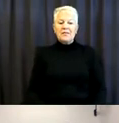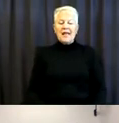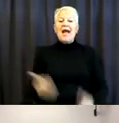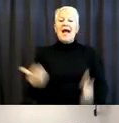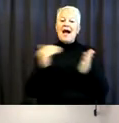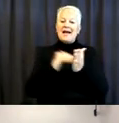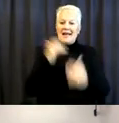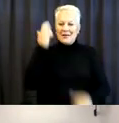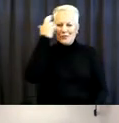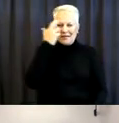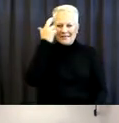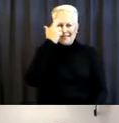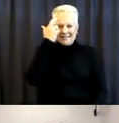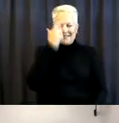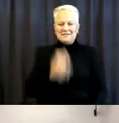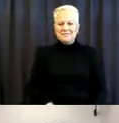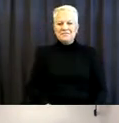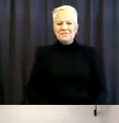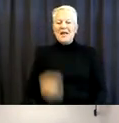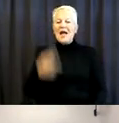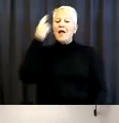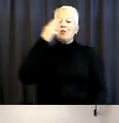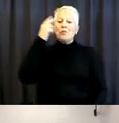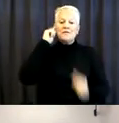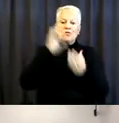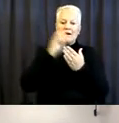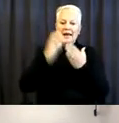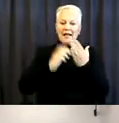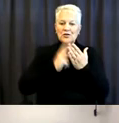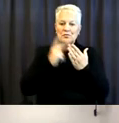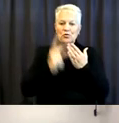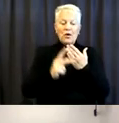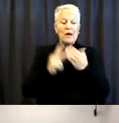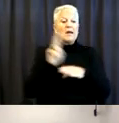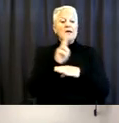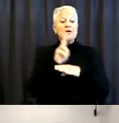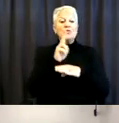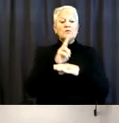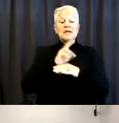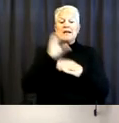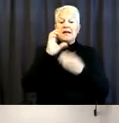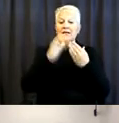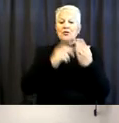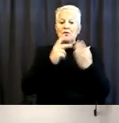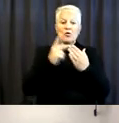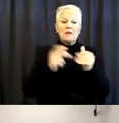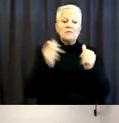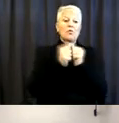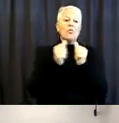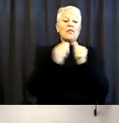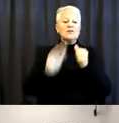Again, the reasons for a calendar program. Using a calendar program with the child supports the development